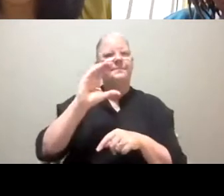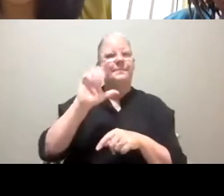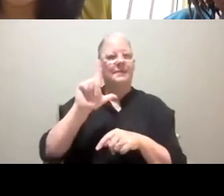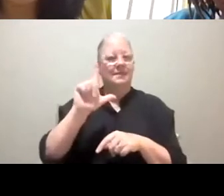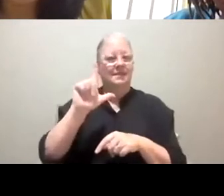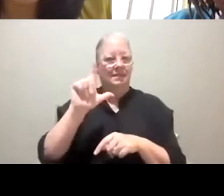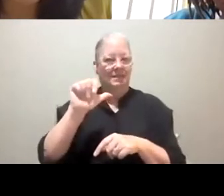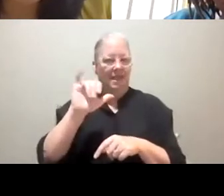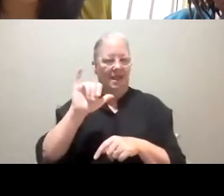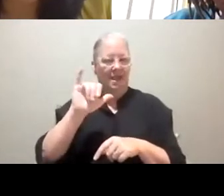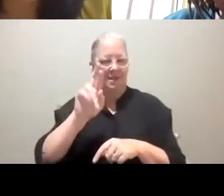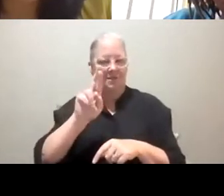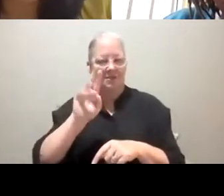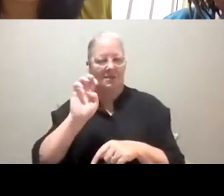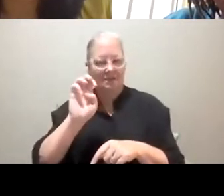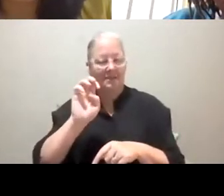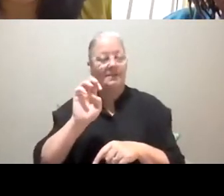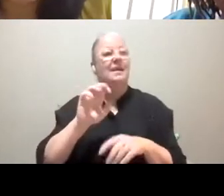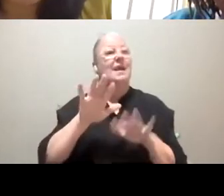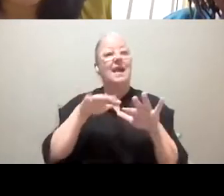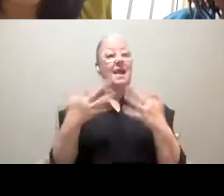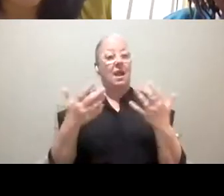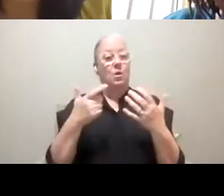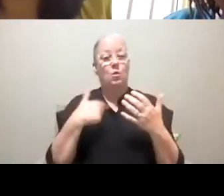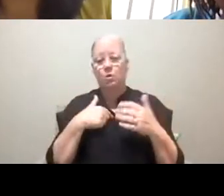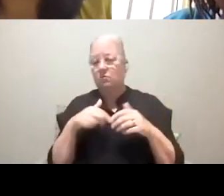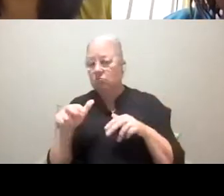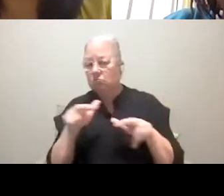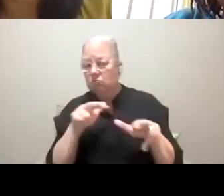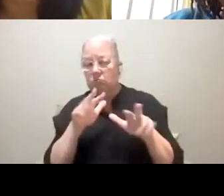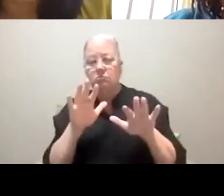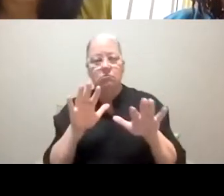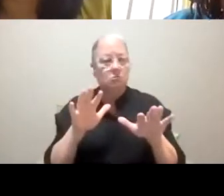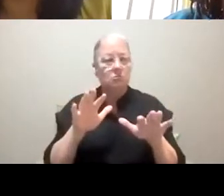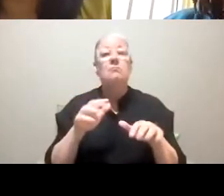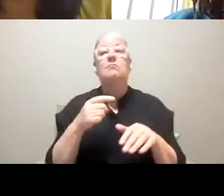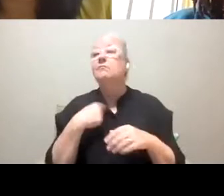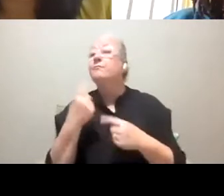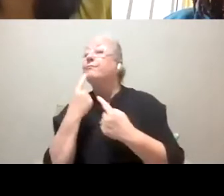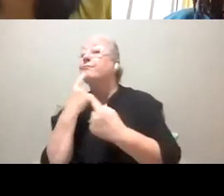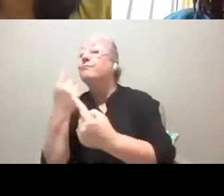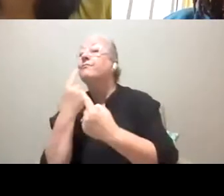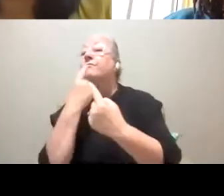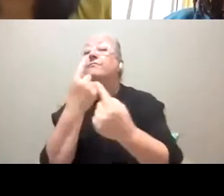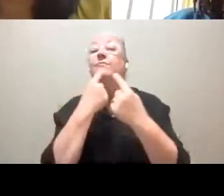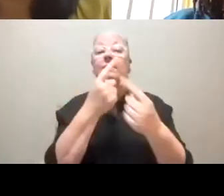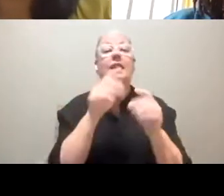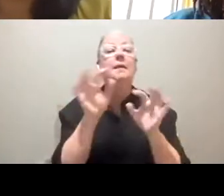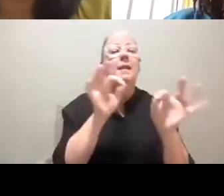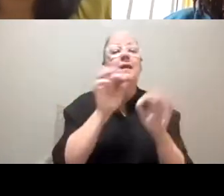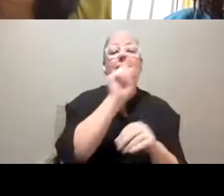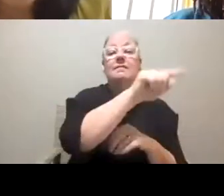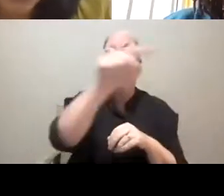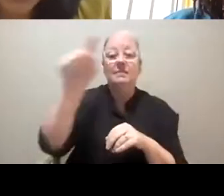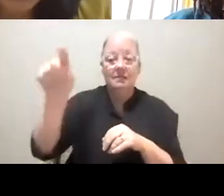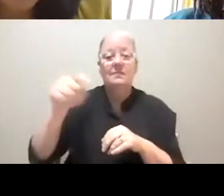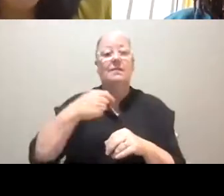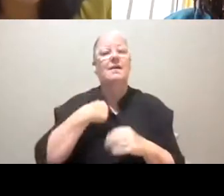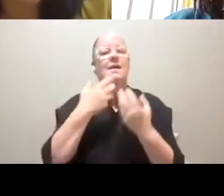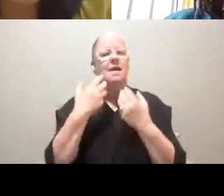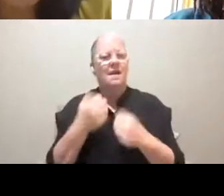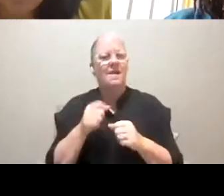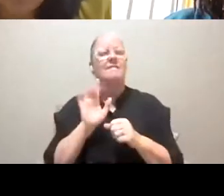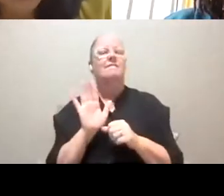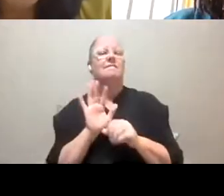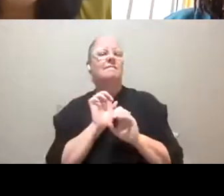reporting mechanisms, no, they are verbally explained to the beneficiaries, and basically there is a safeguarding feedback mechanism